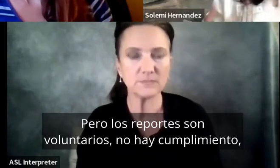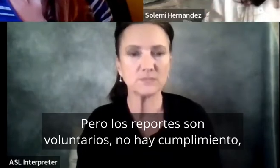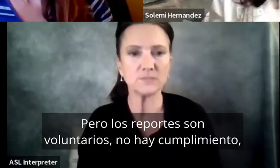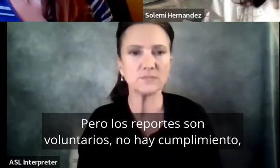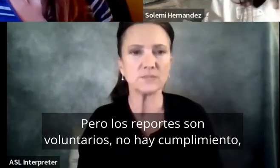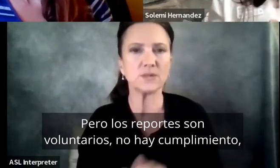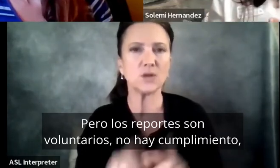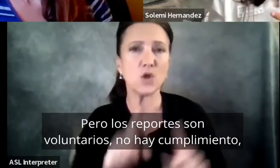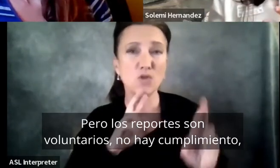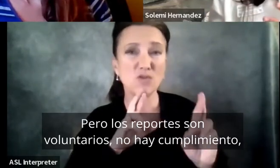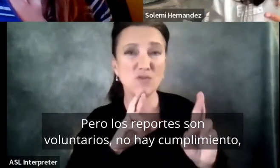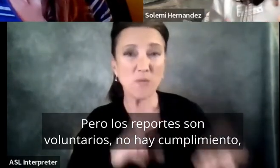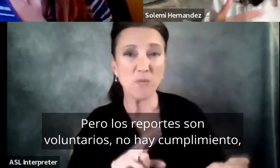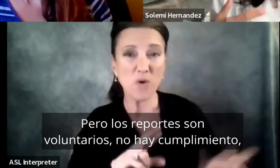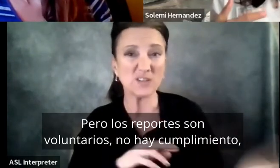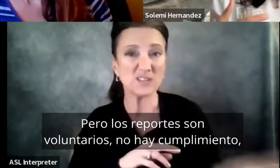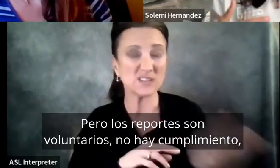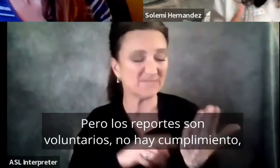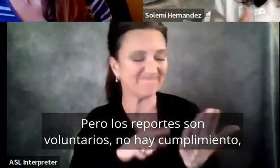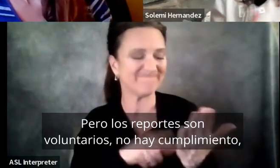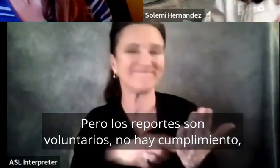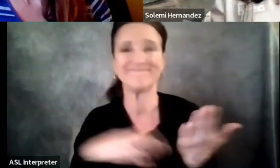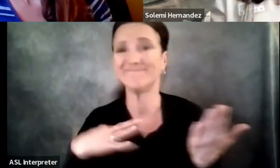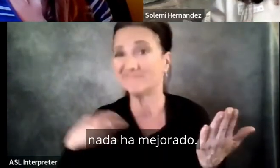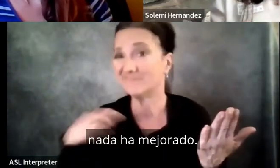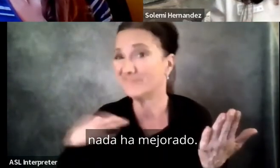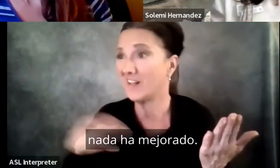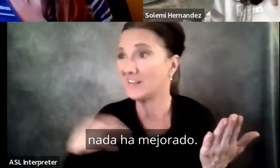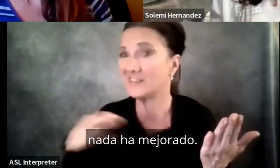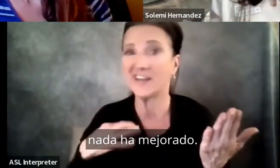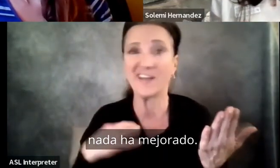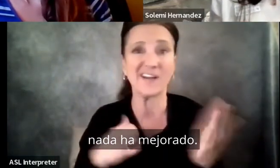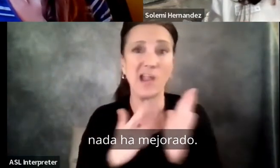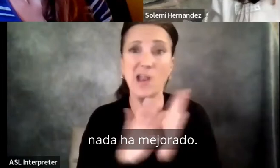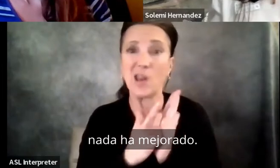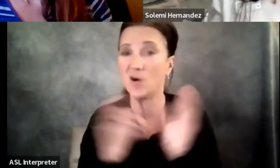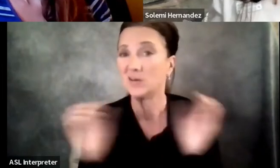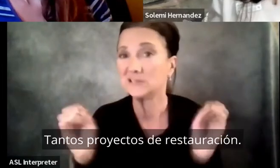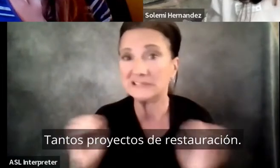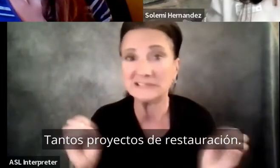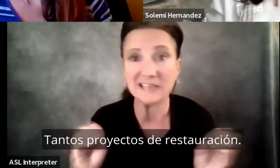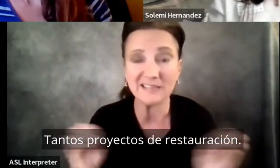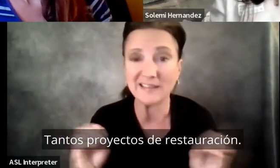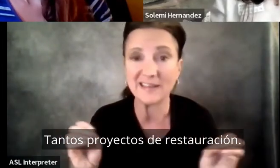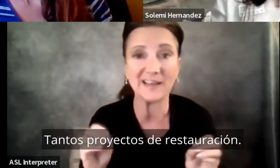are voluntary. There's not enforcement. Nothing has been better.